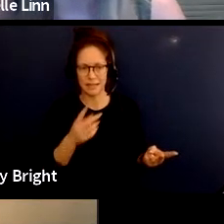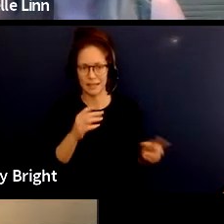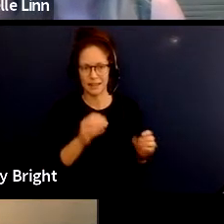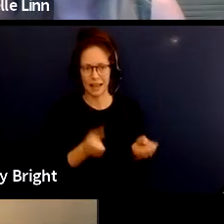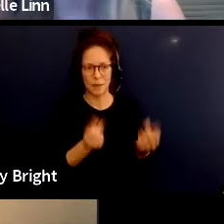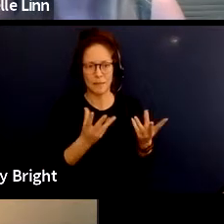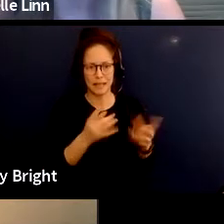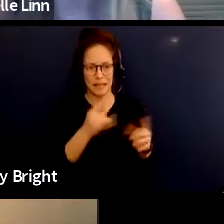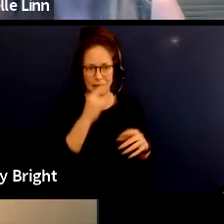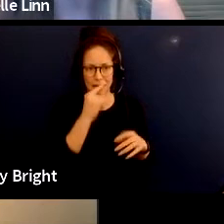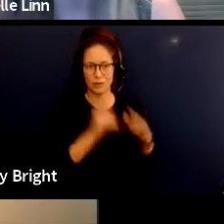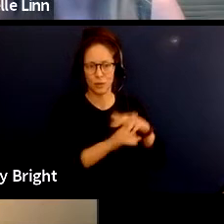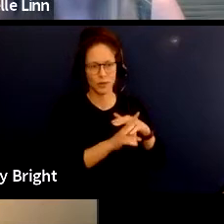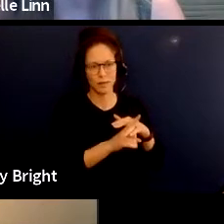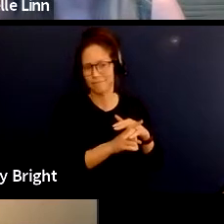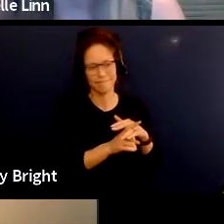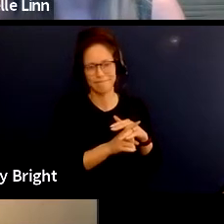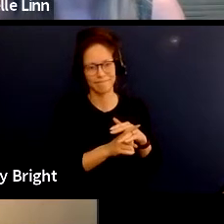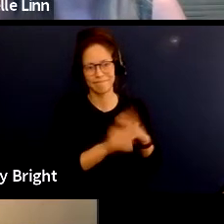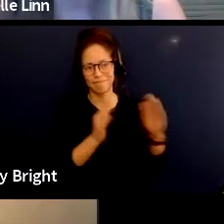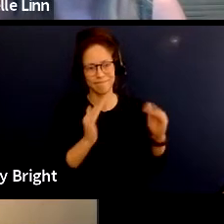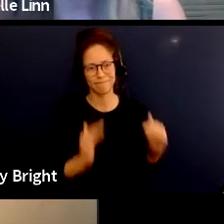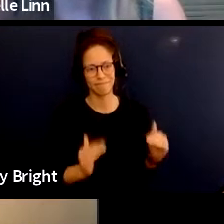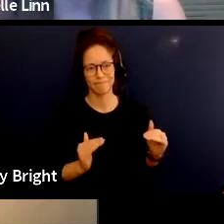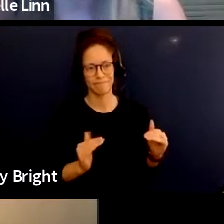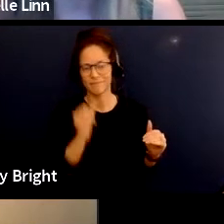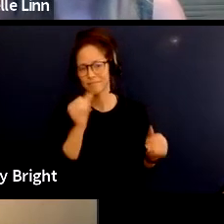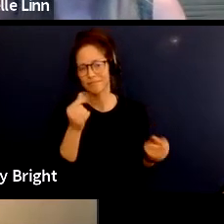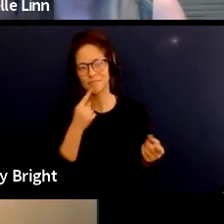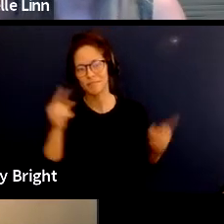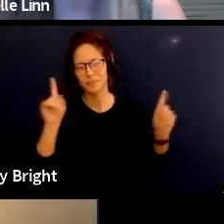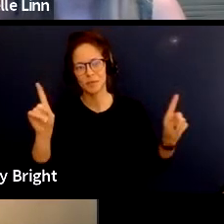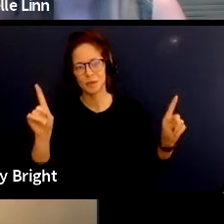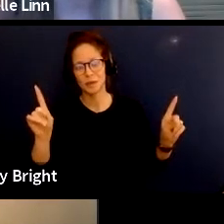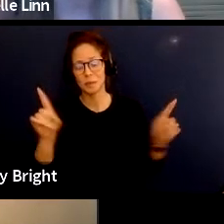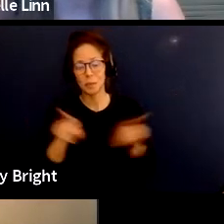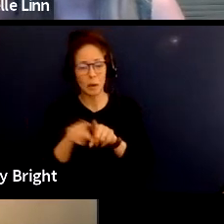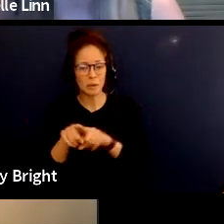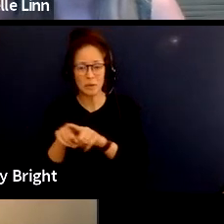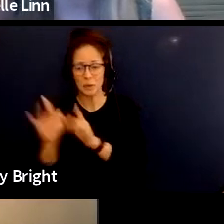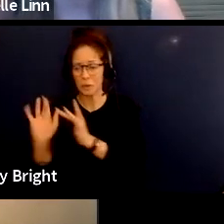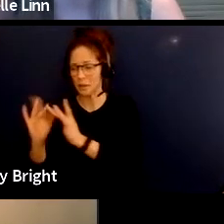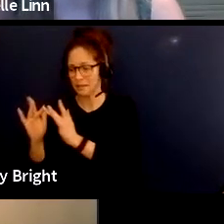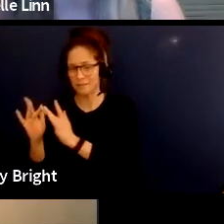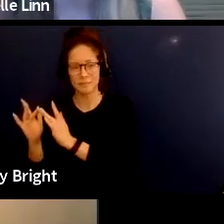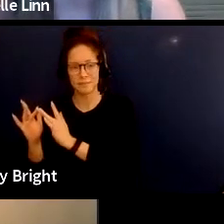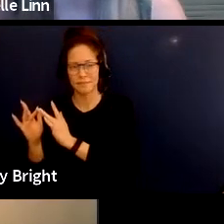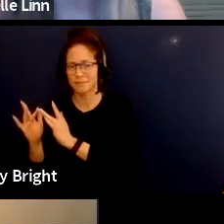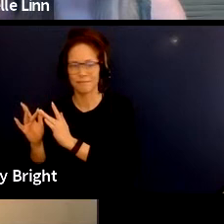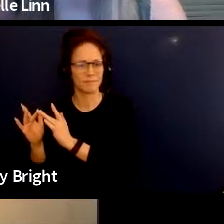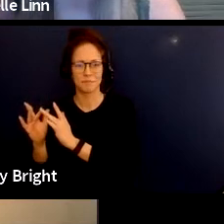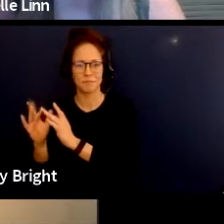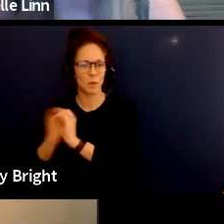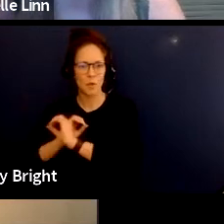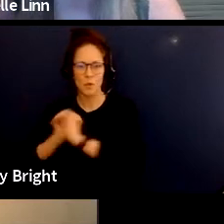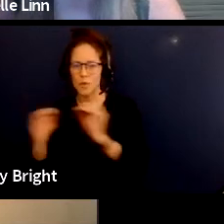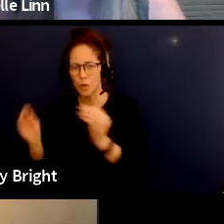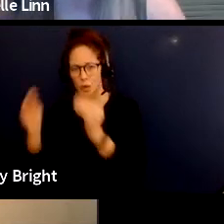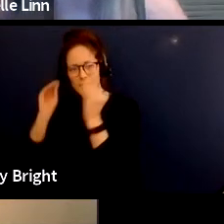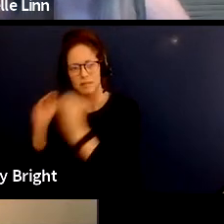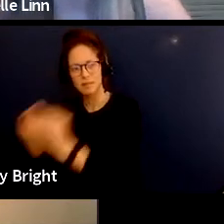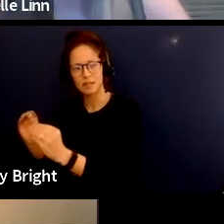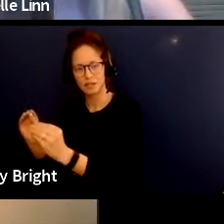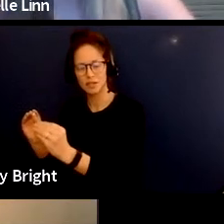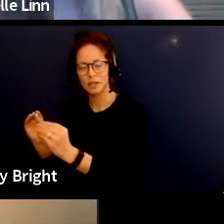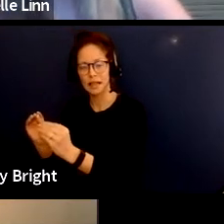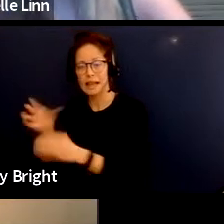great. It's just not working. And of course, the distance learning, they're hardly getting any kind of instruction.